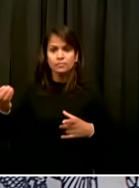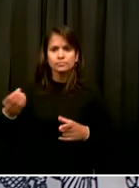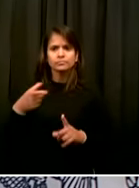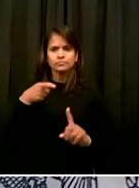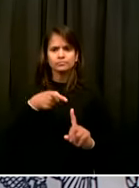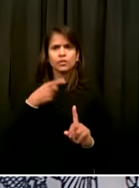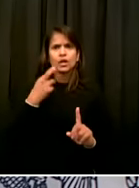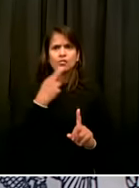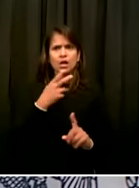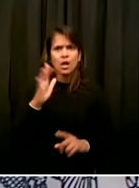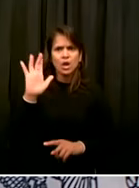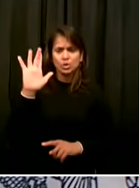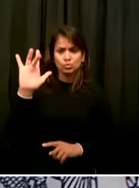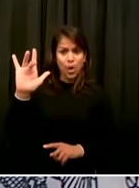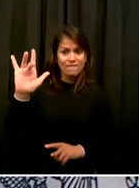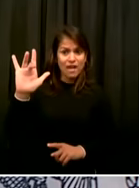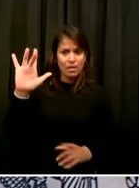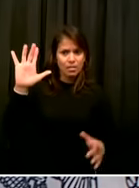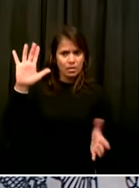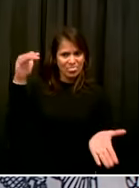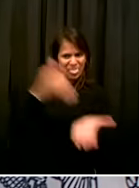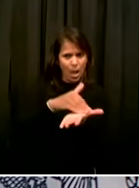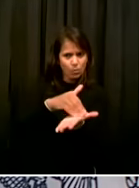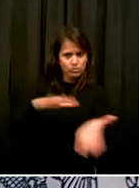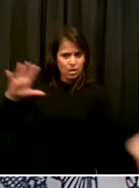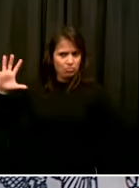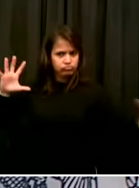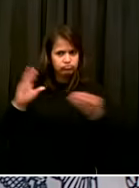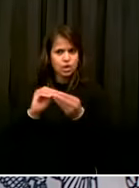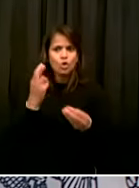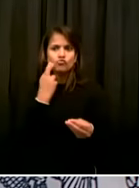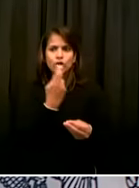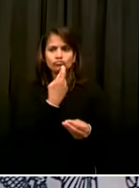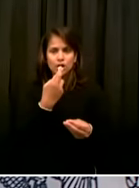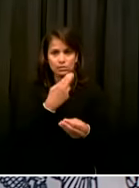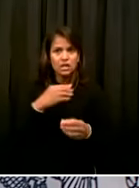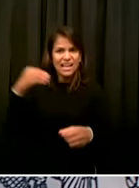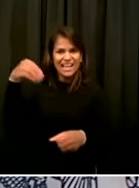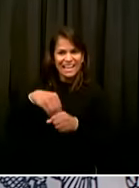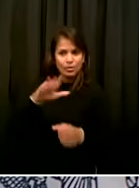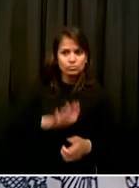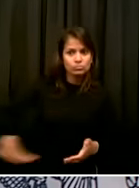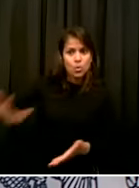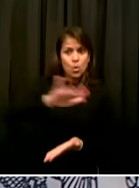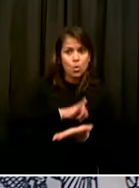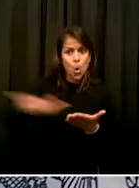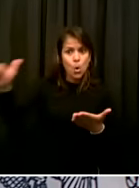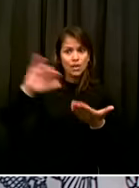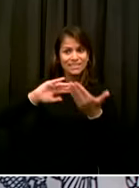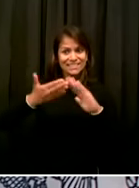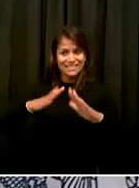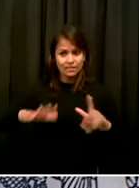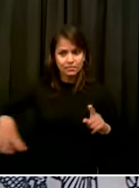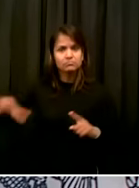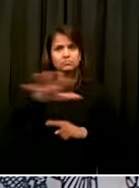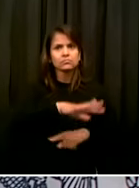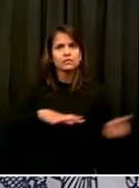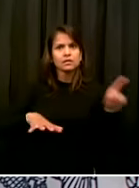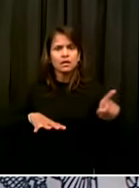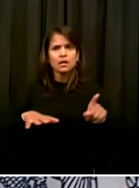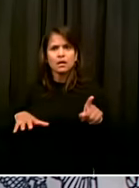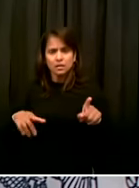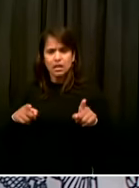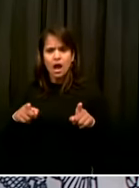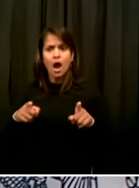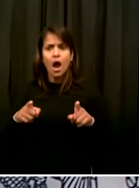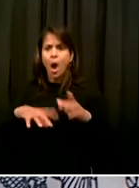it gets cold, they're not going to be able to stay open. They're not going to be able to make money. Many are afraid that they're going to